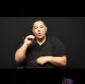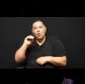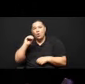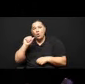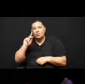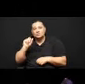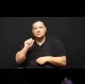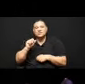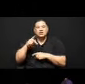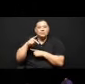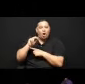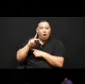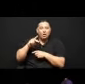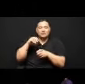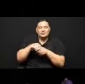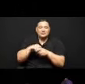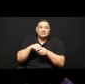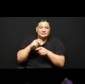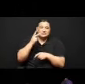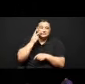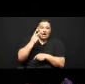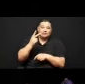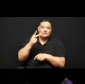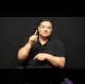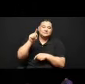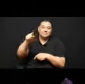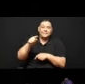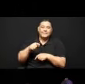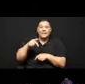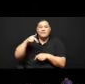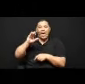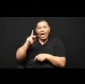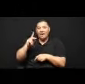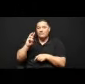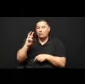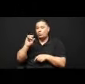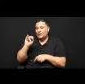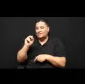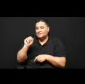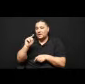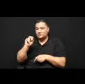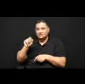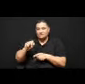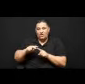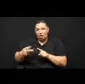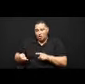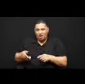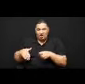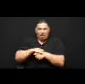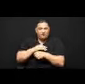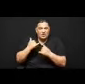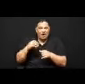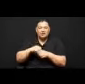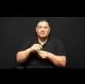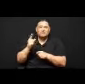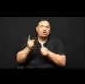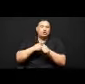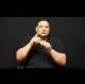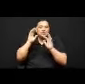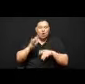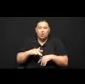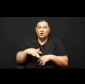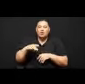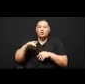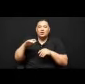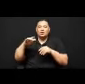A pack of Winston's falls, covered now in the first snow. Wind chimes from an A-frame. Frank is shoveling